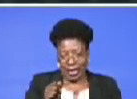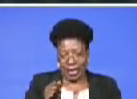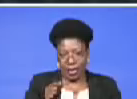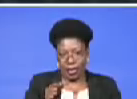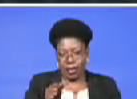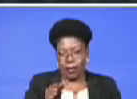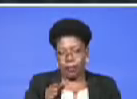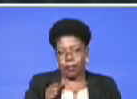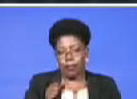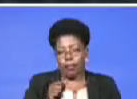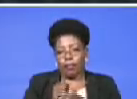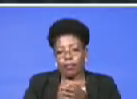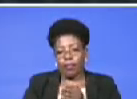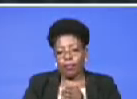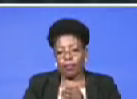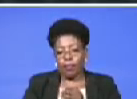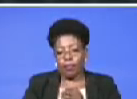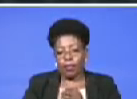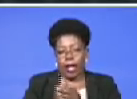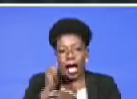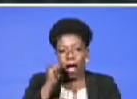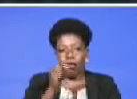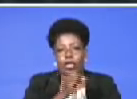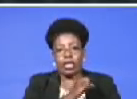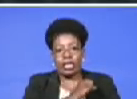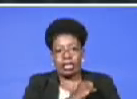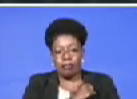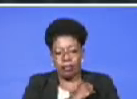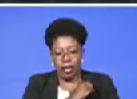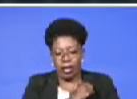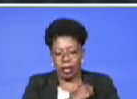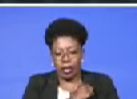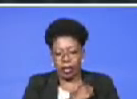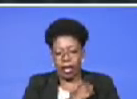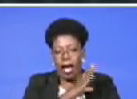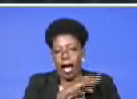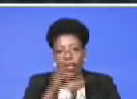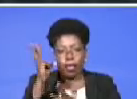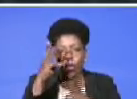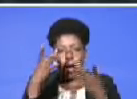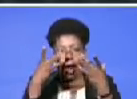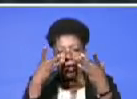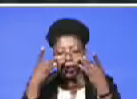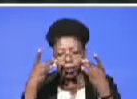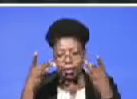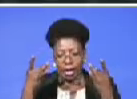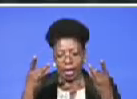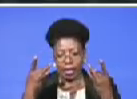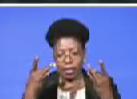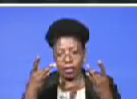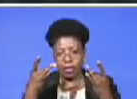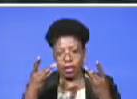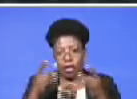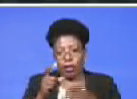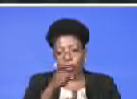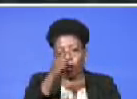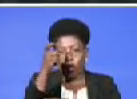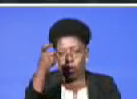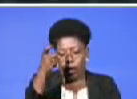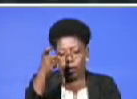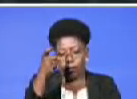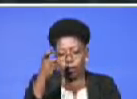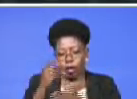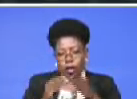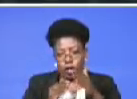Virginia. Seeded 4th in the South, Africa Smith and the Bethune-Cookman Wildcats. They pulled off the upset against the top-seeded host from the North,